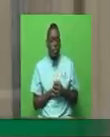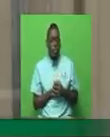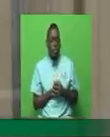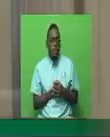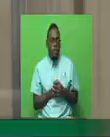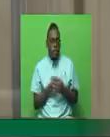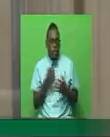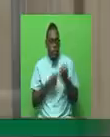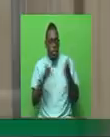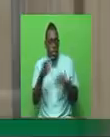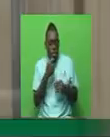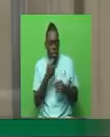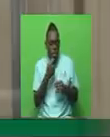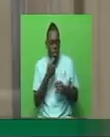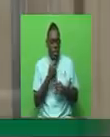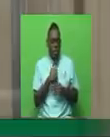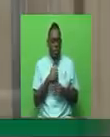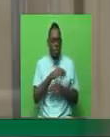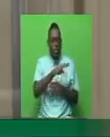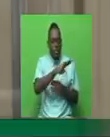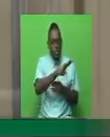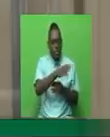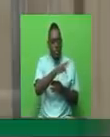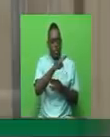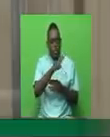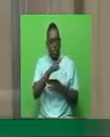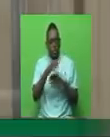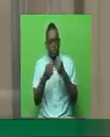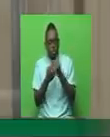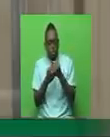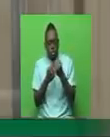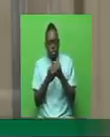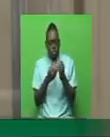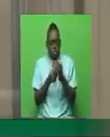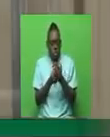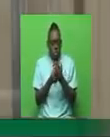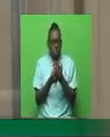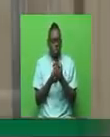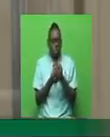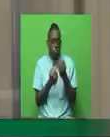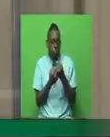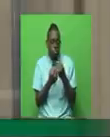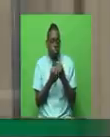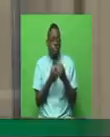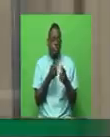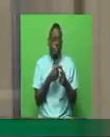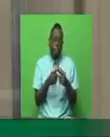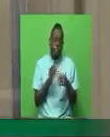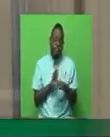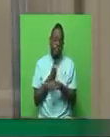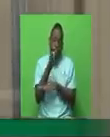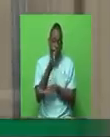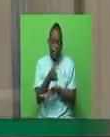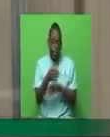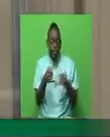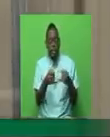doing this tremendous favor to the population, and then he crossed a line, Madam Speaker, because he sent a signal, and you